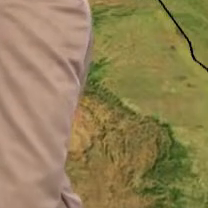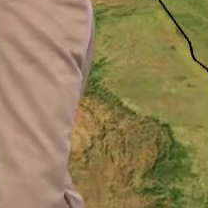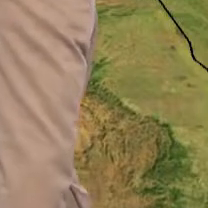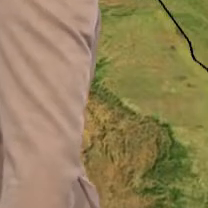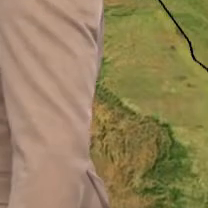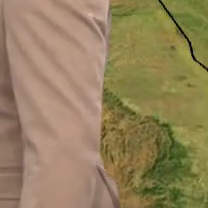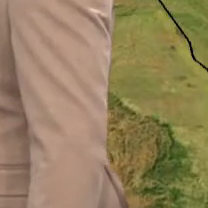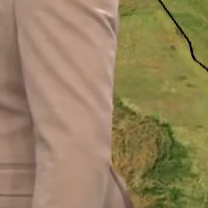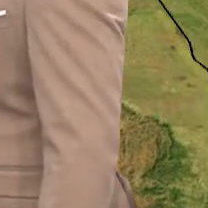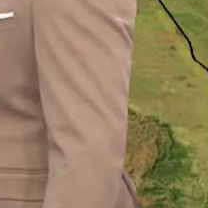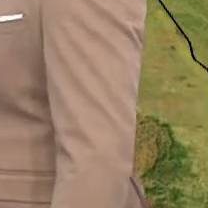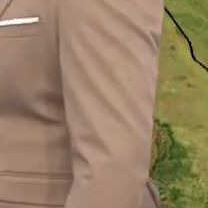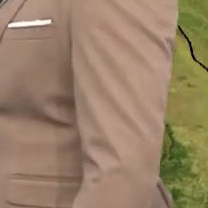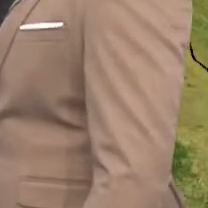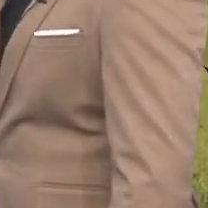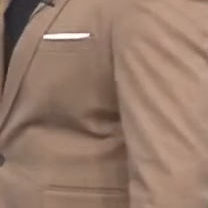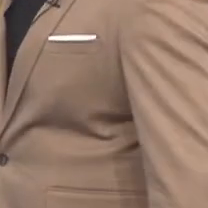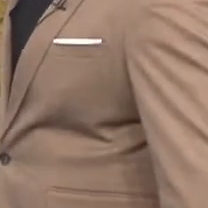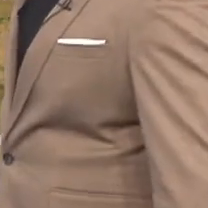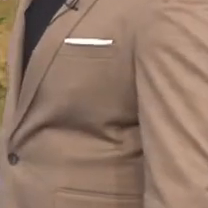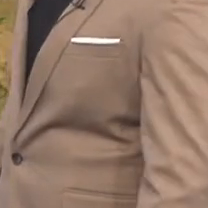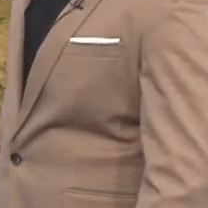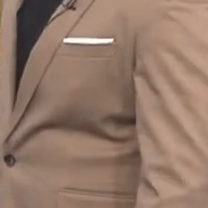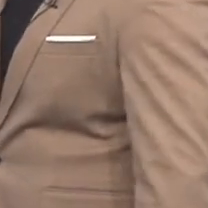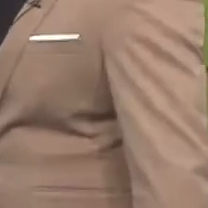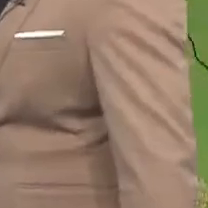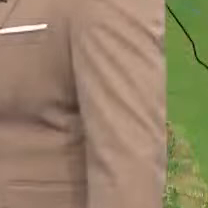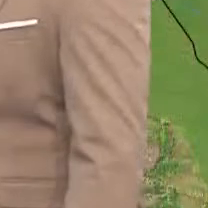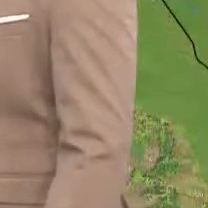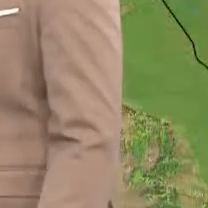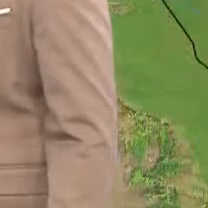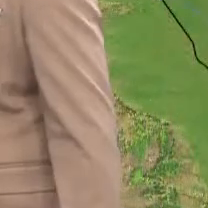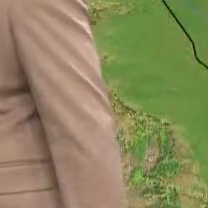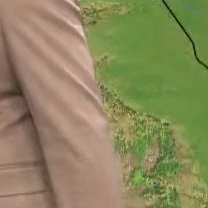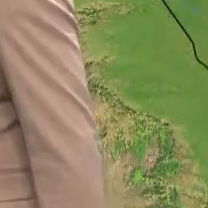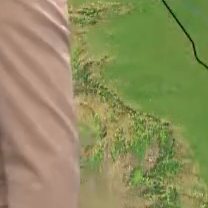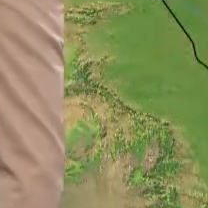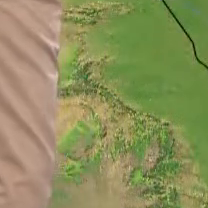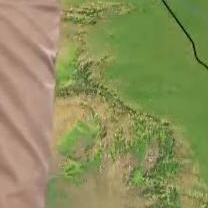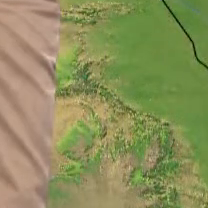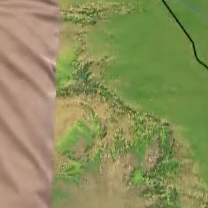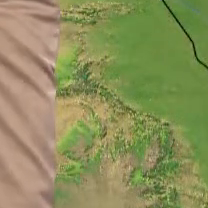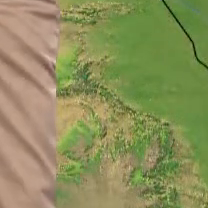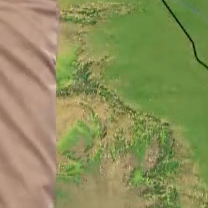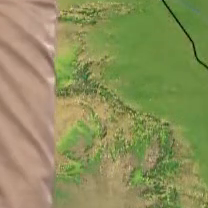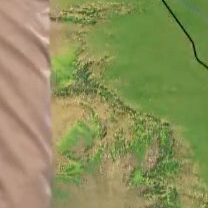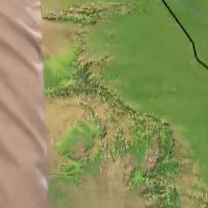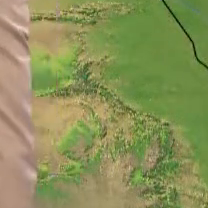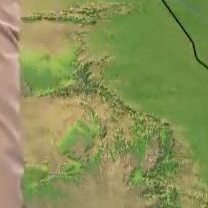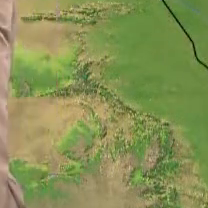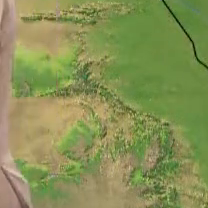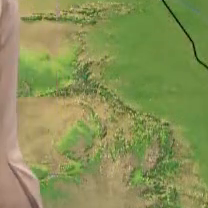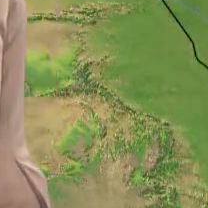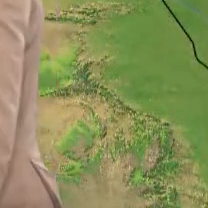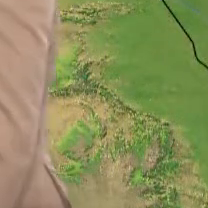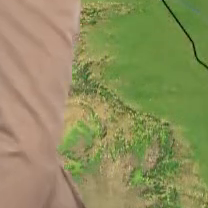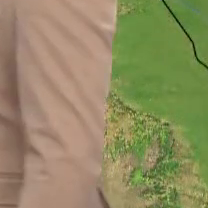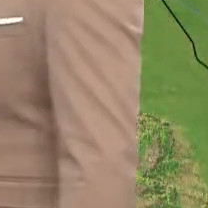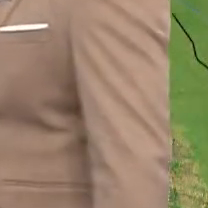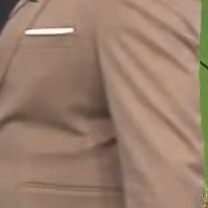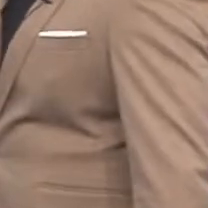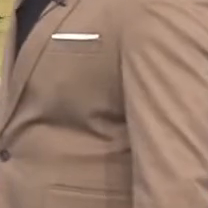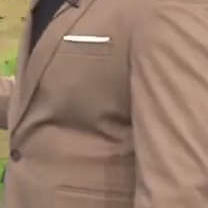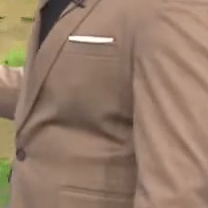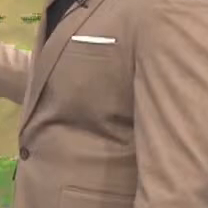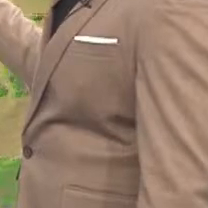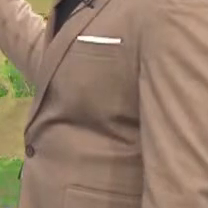Southern, Southeast, Gatlenkwane, Central, and Northeast. In the morning, we're expecting mild temperatures over Ganzi, Kalahari, Southern, Southeast,